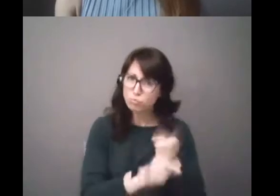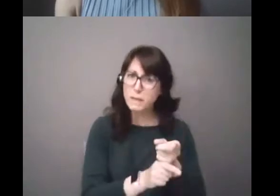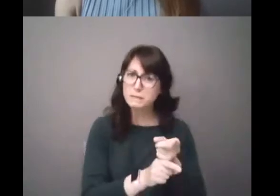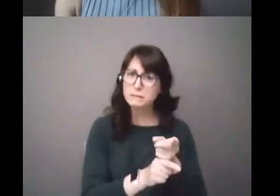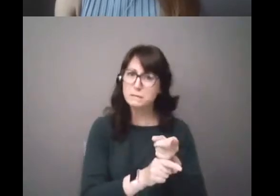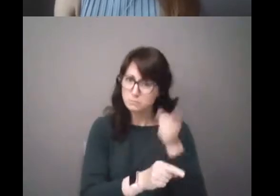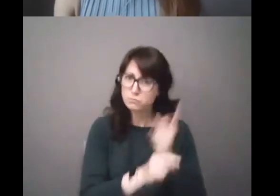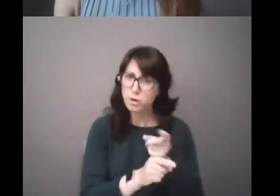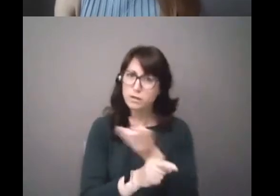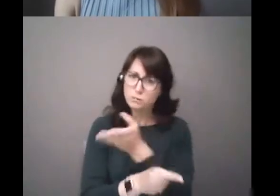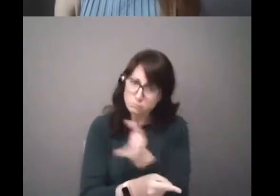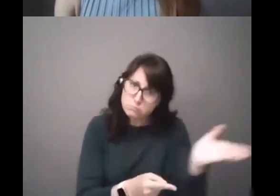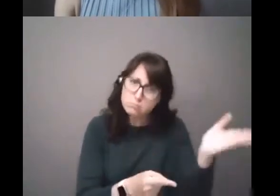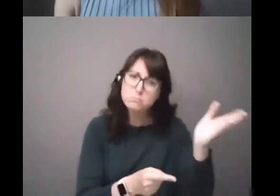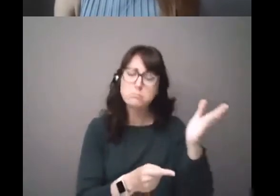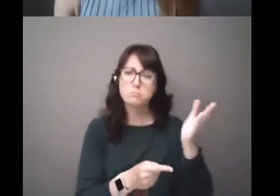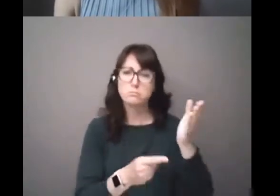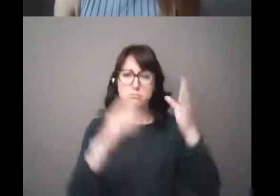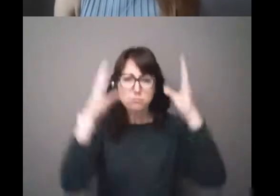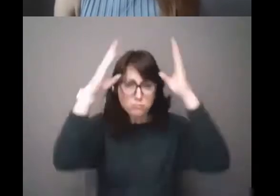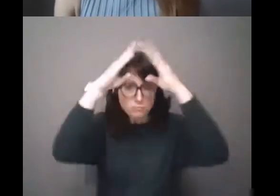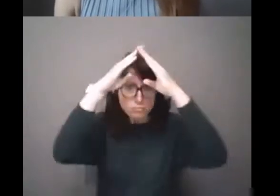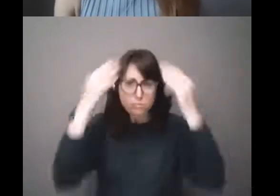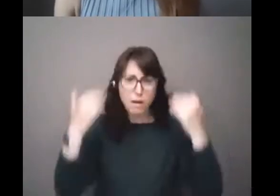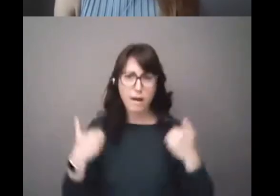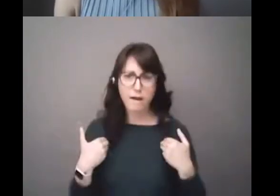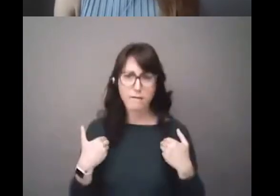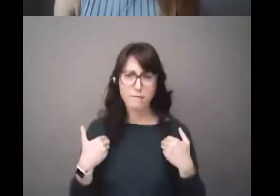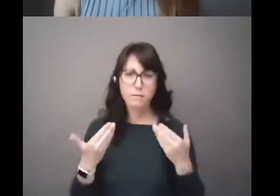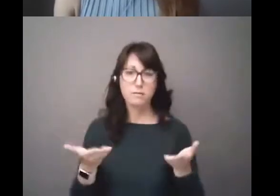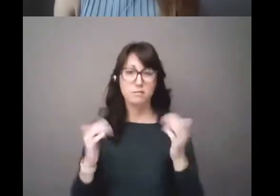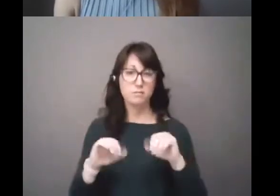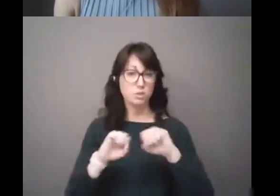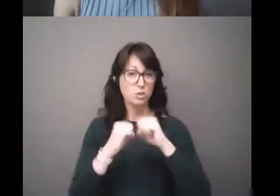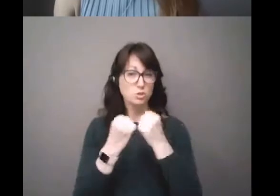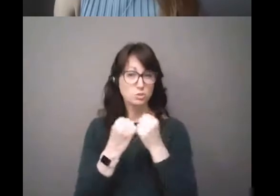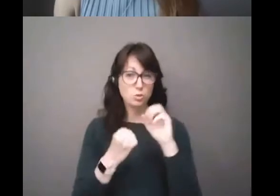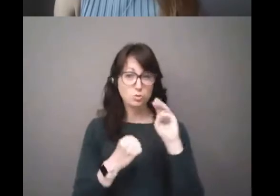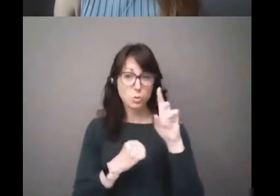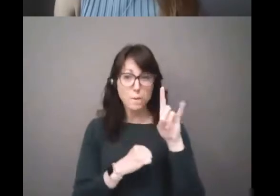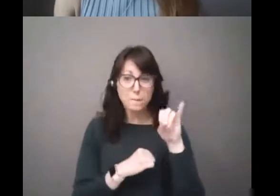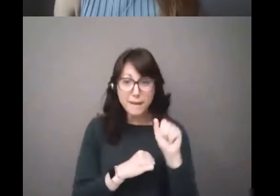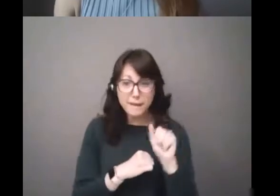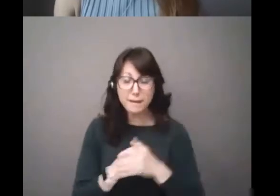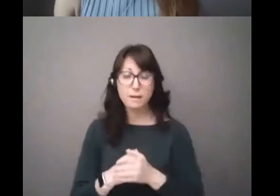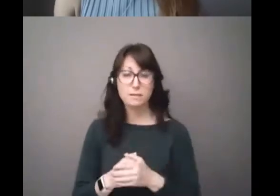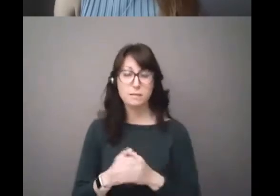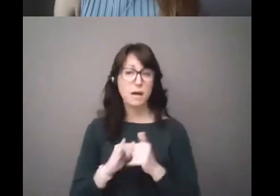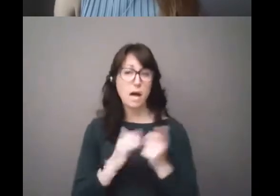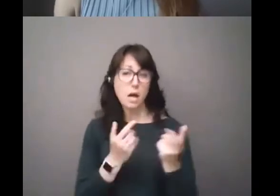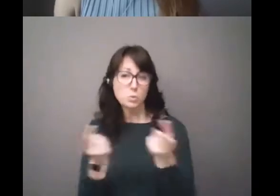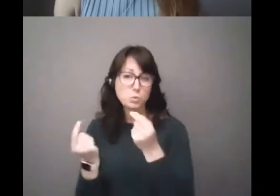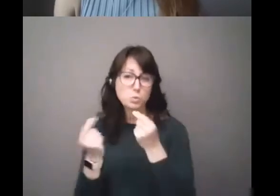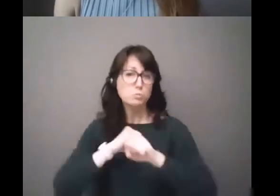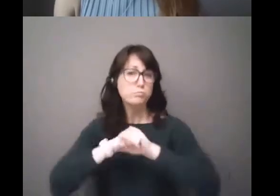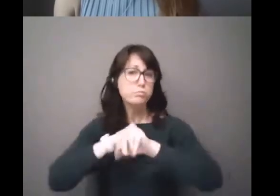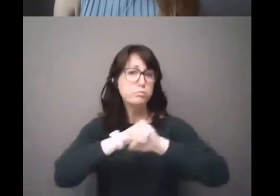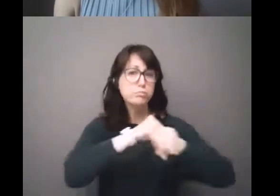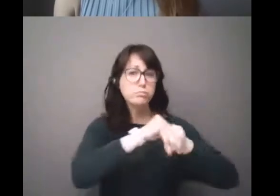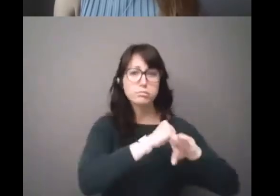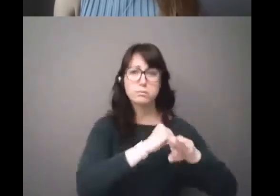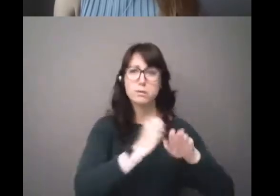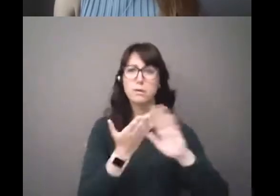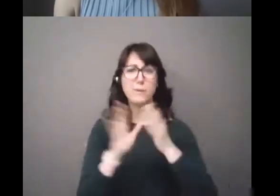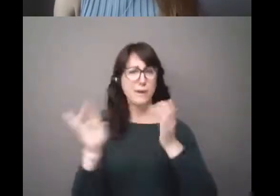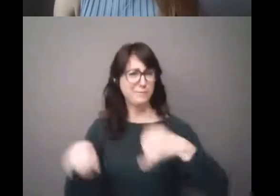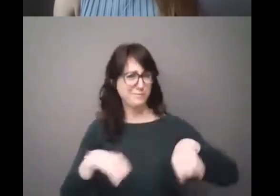to do. And we're taking social media and our response to social media has become the norm.